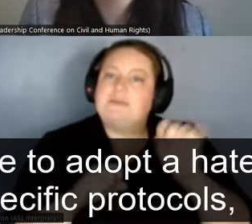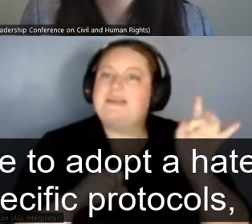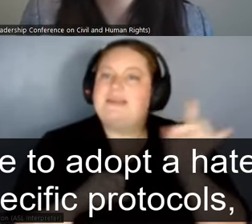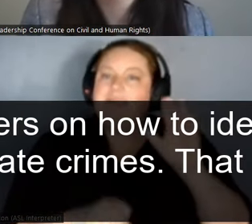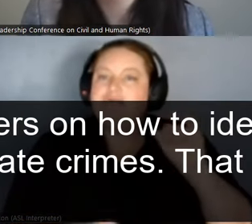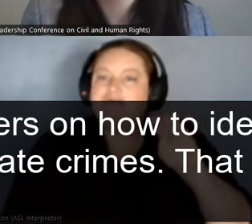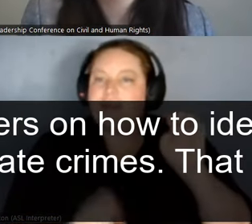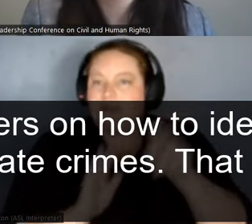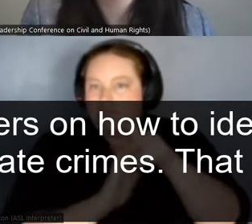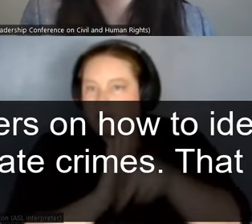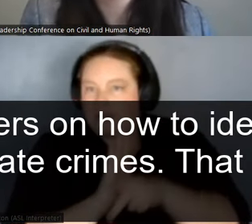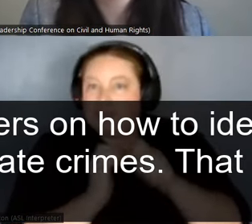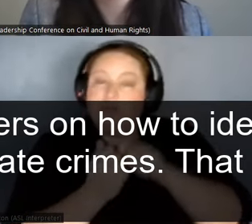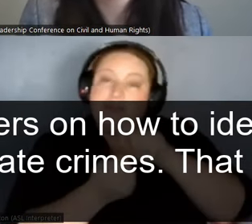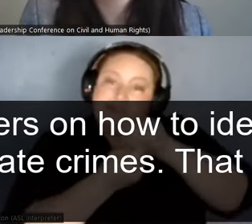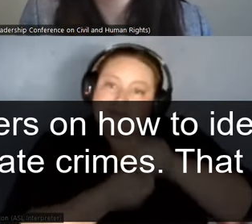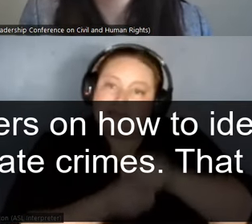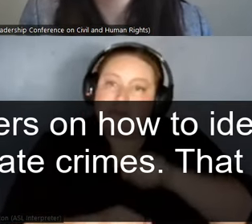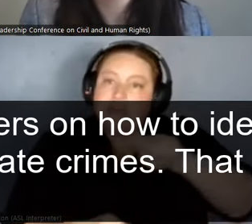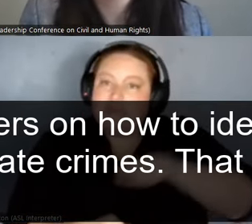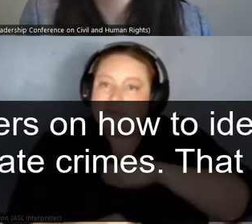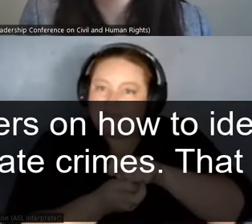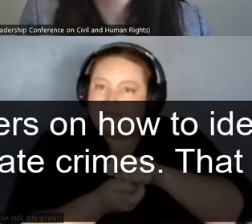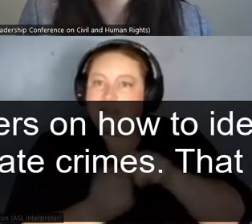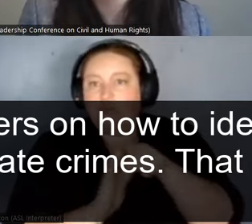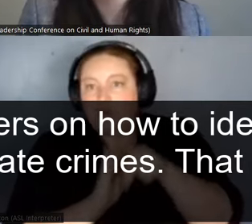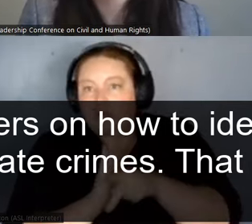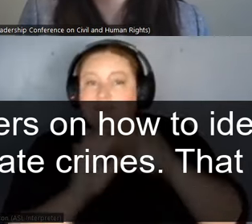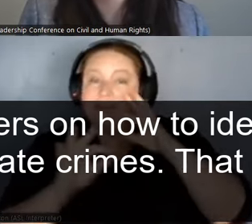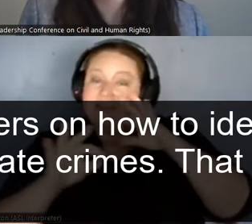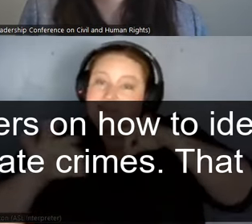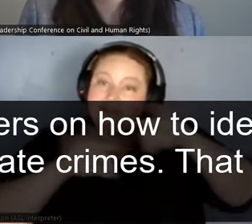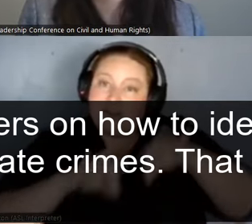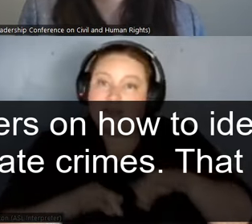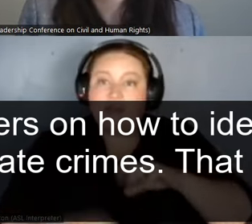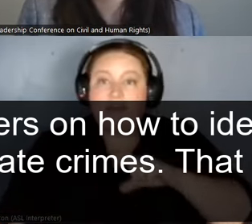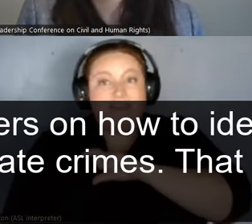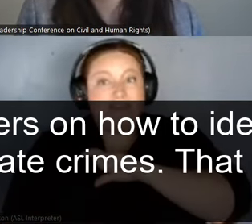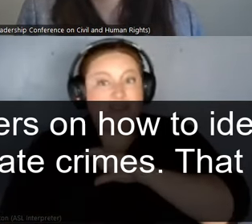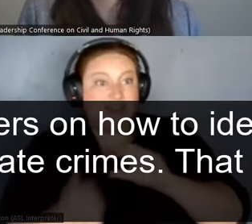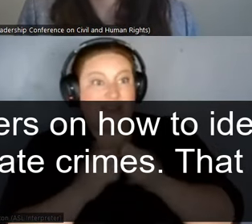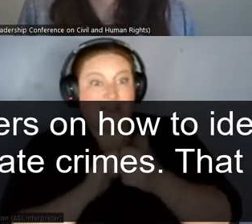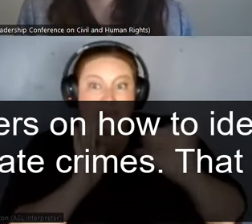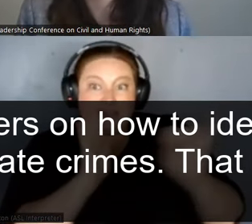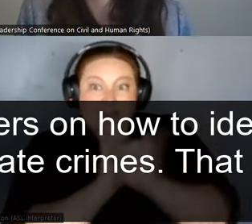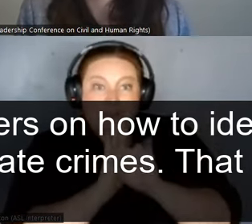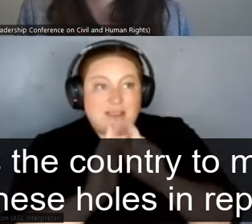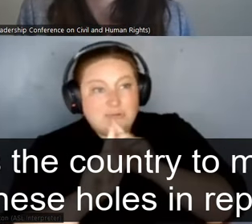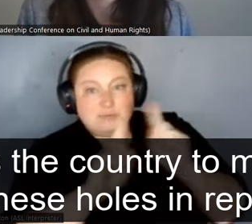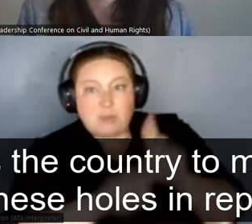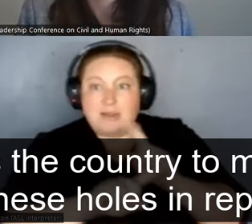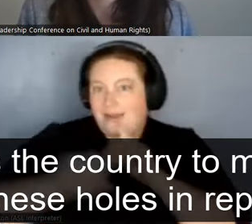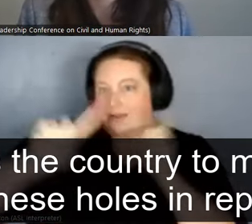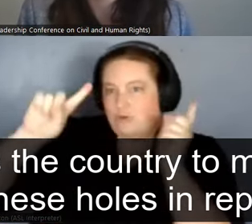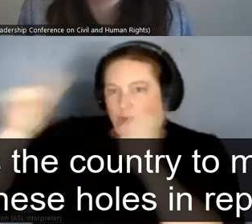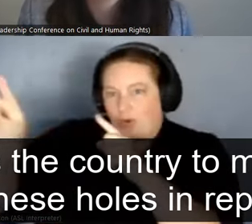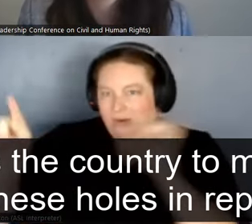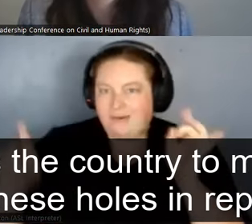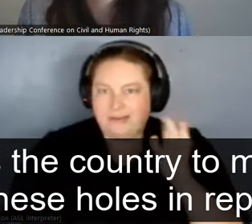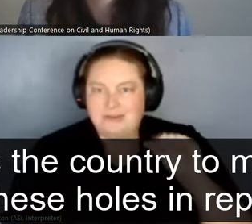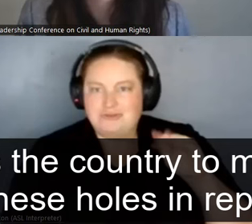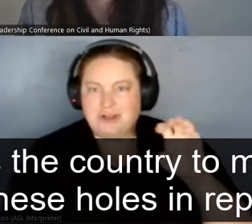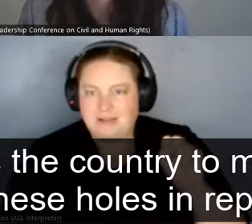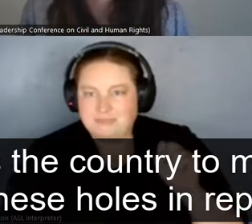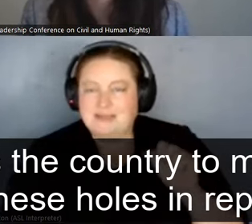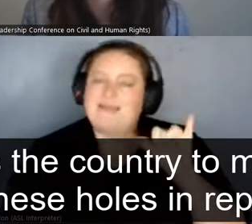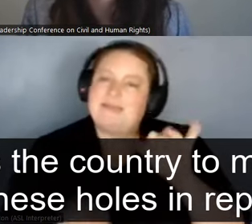detailed specific protocols, instructing officers on how to identify, respond to, and report hate crimes. That is something that is critical across